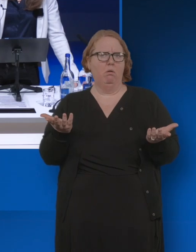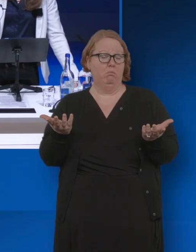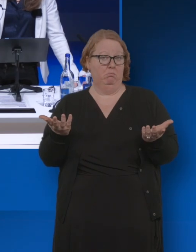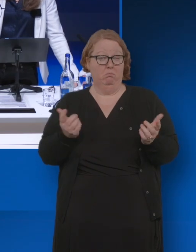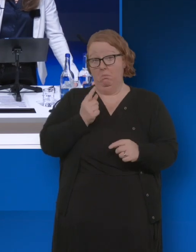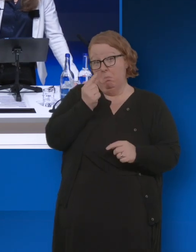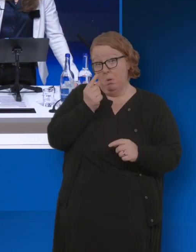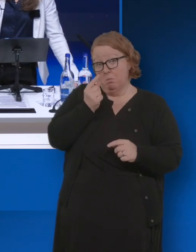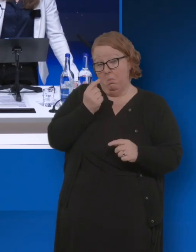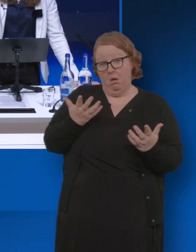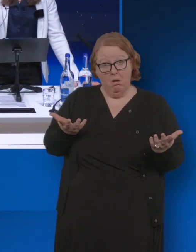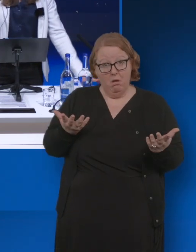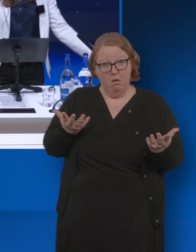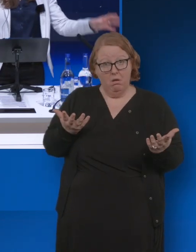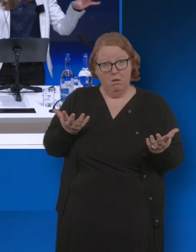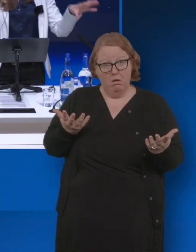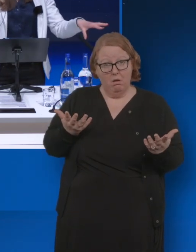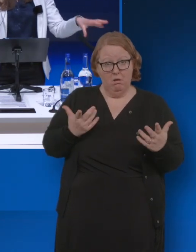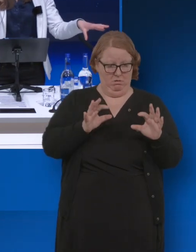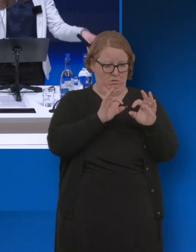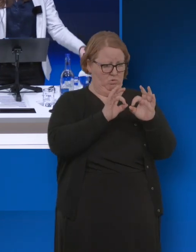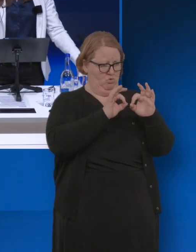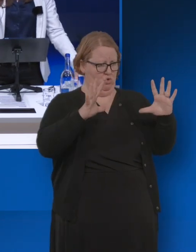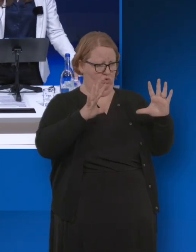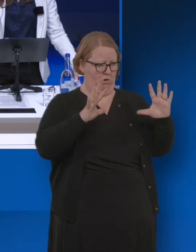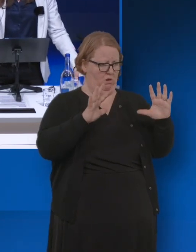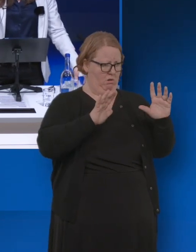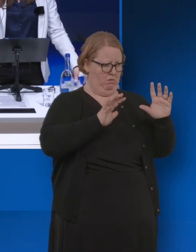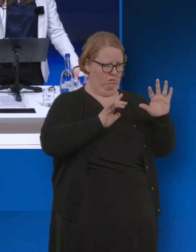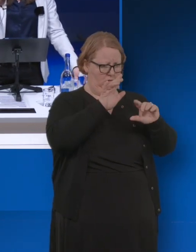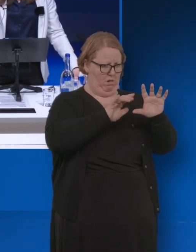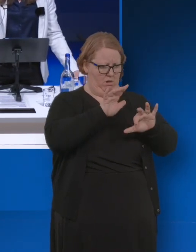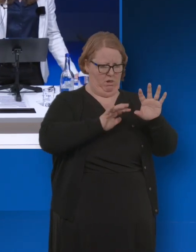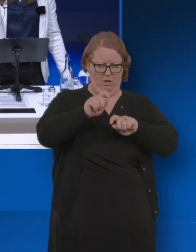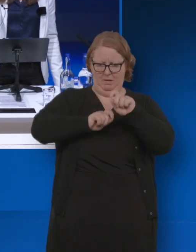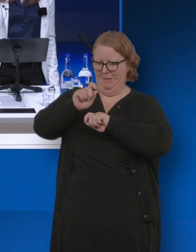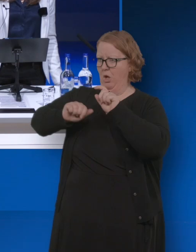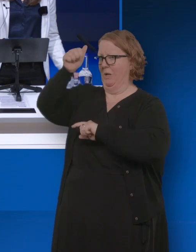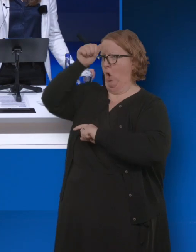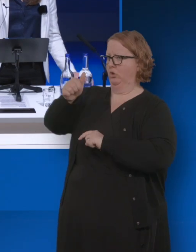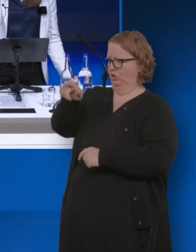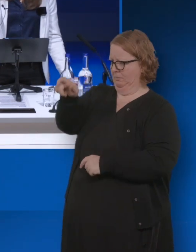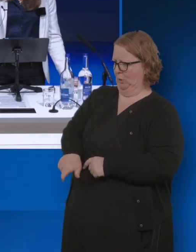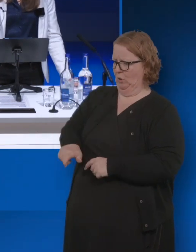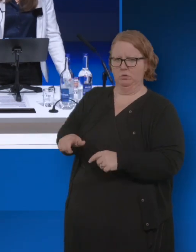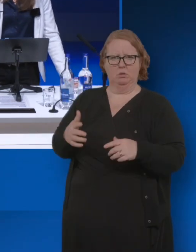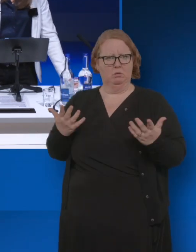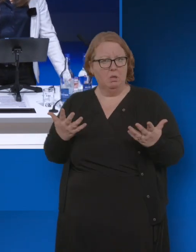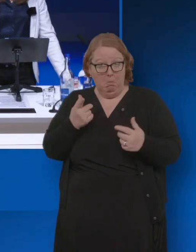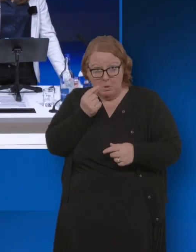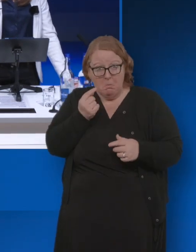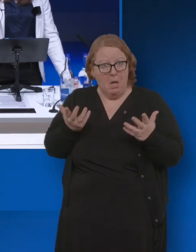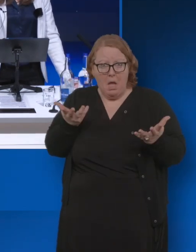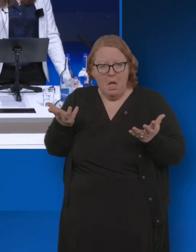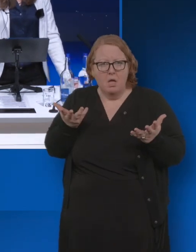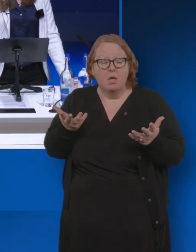it even possible? How do you get from non-conscious neurons to conscious you? And the thing that it's helpful to know